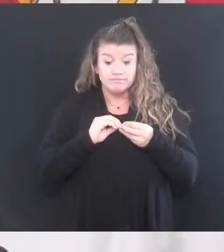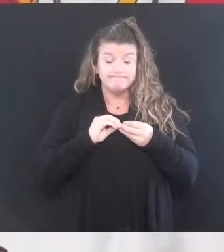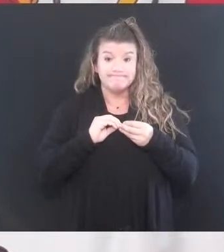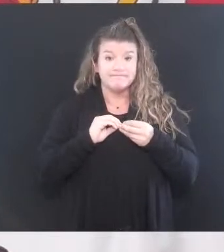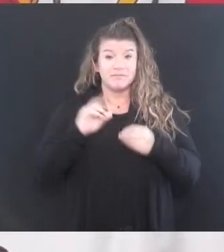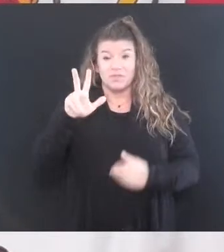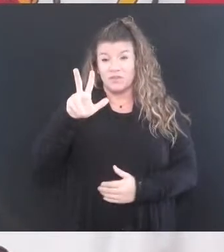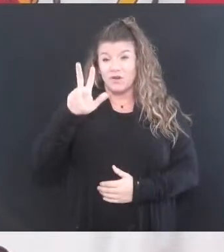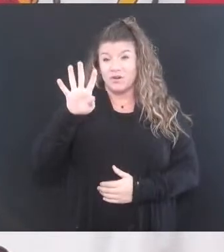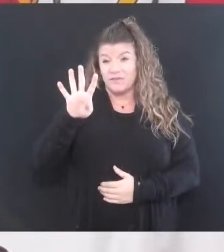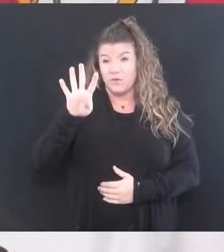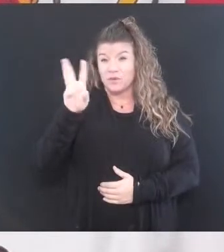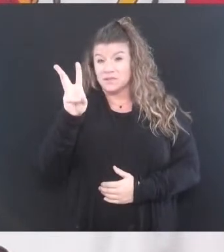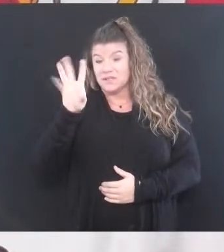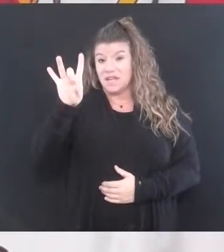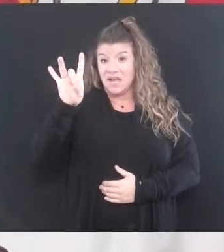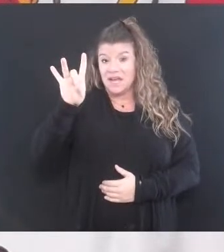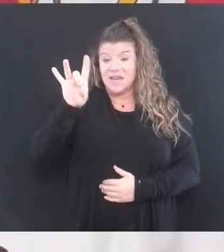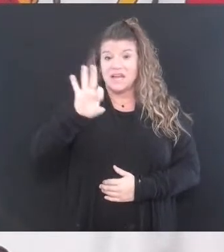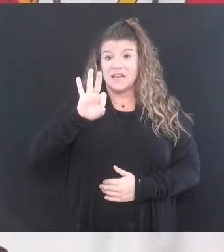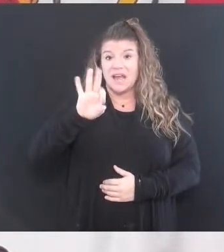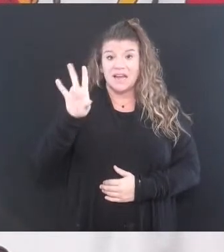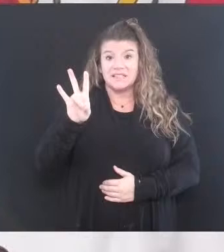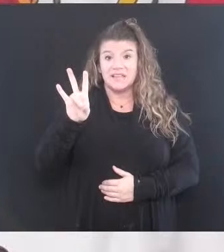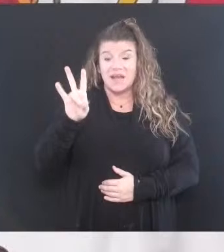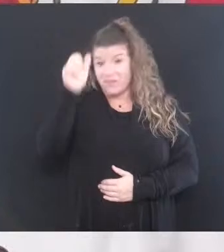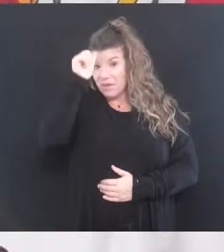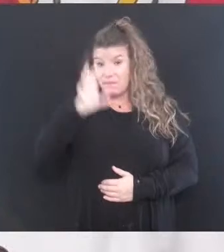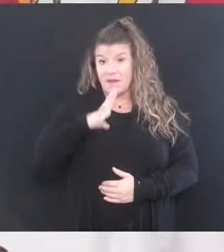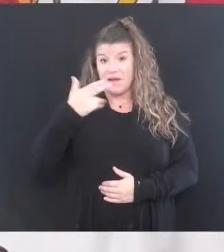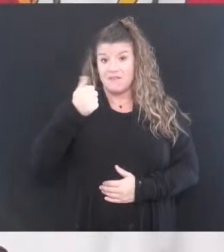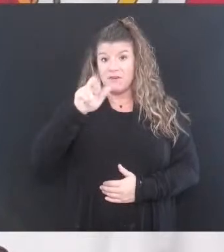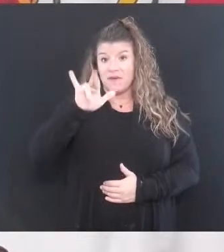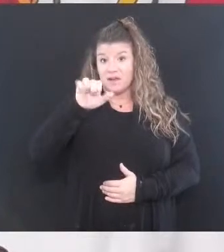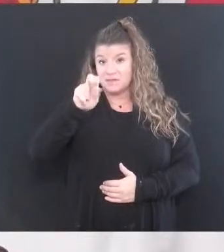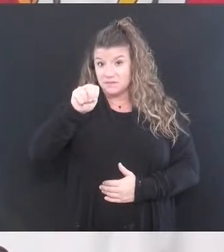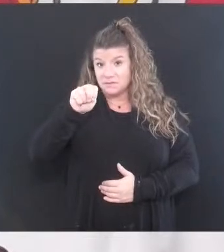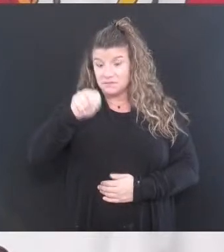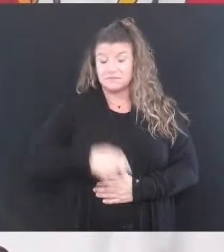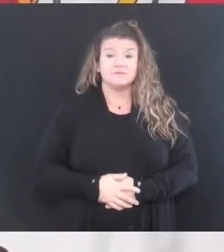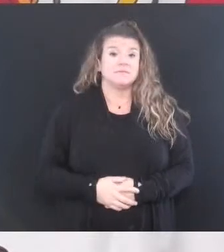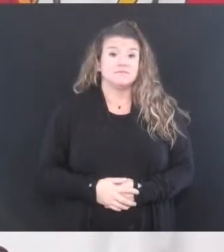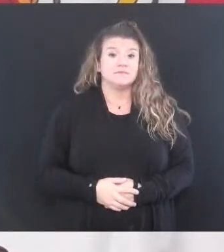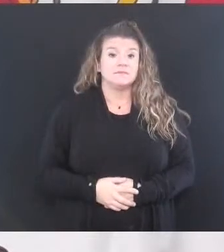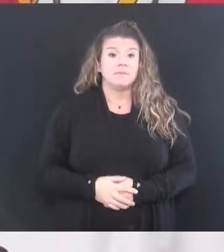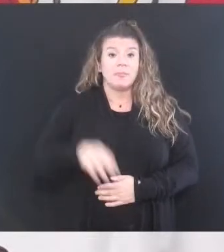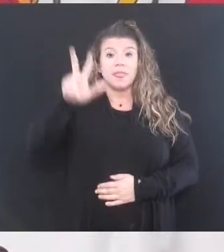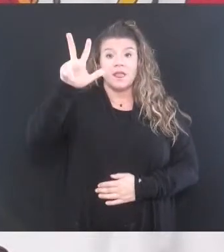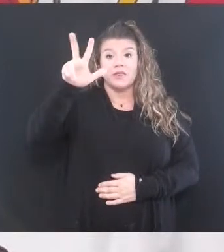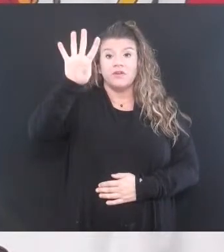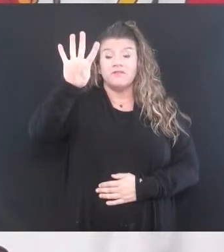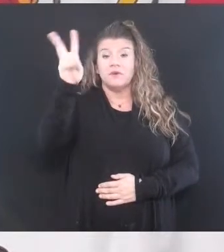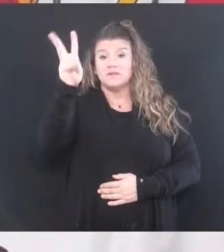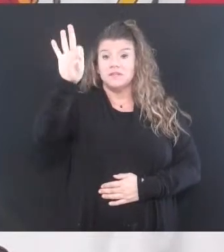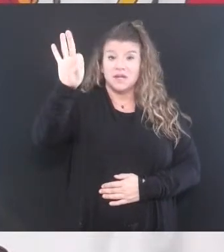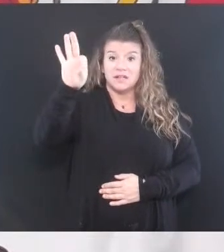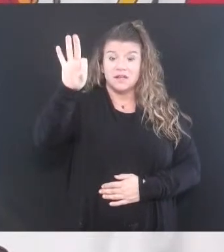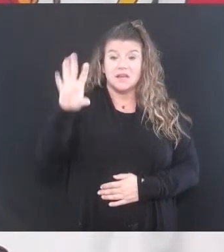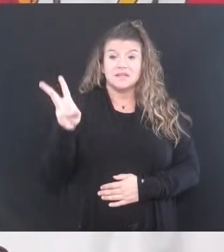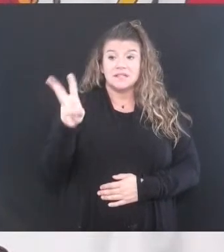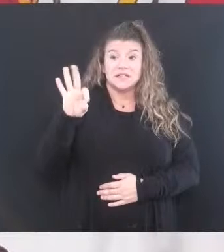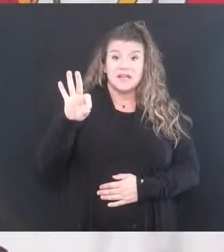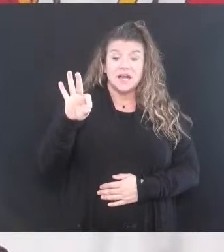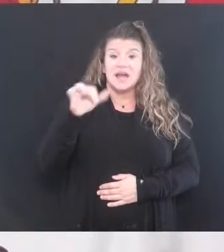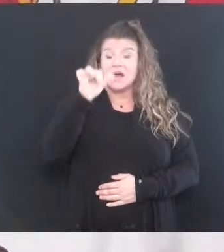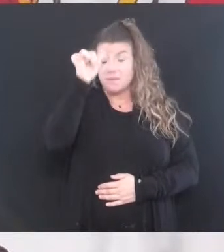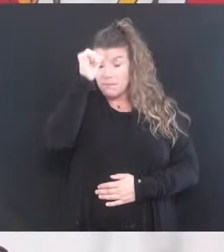Our 3,468th death is a 97-year-old male from Harrison County. Our 3,469th death is a